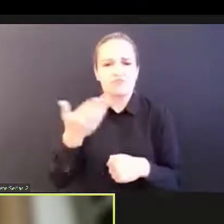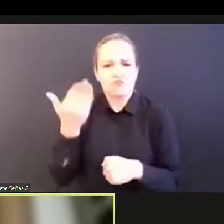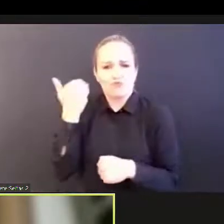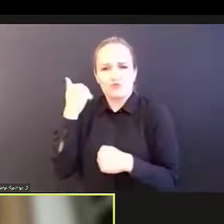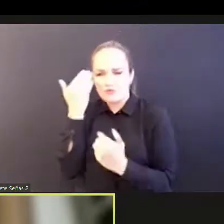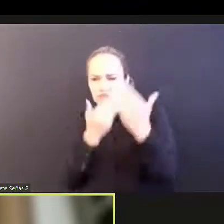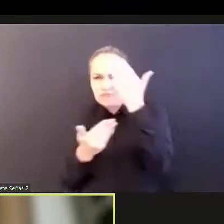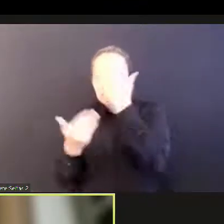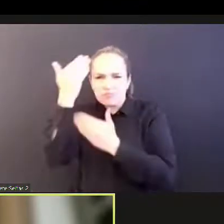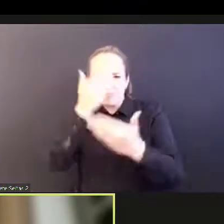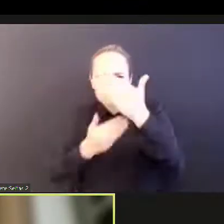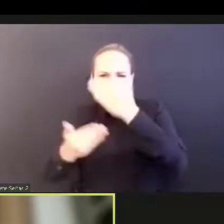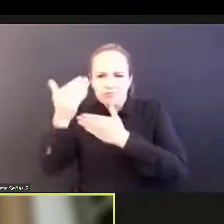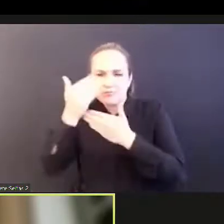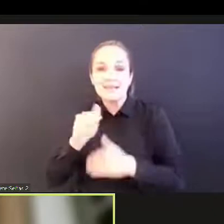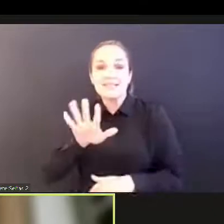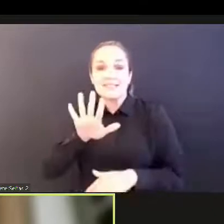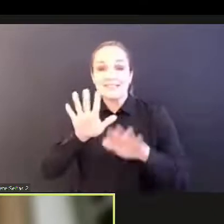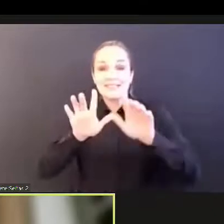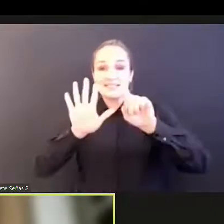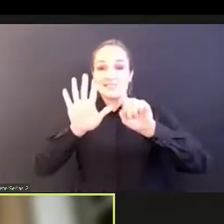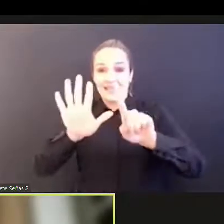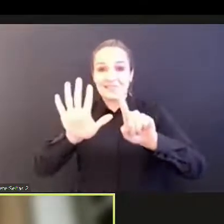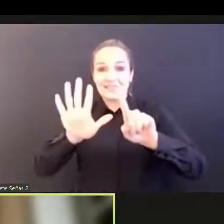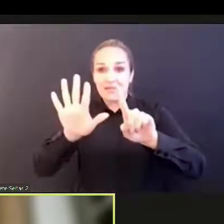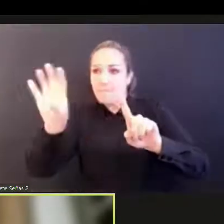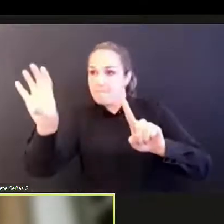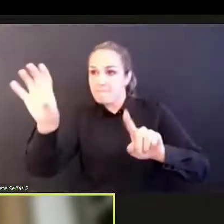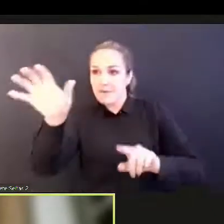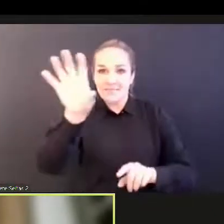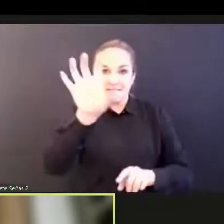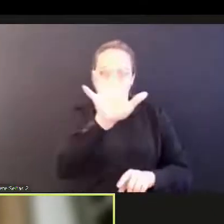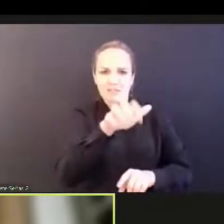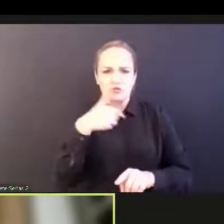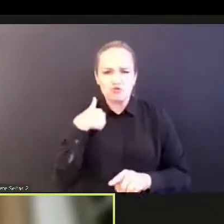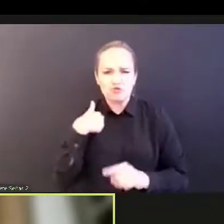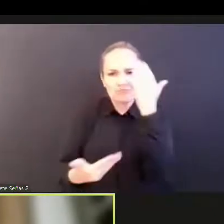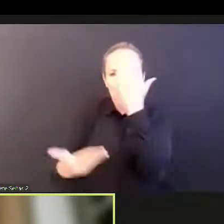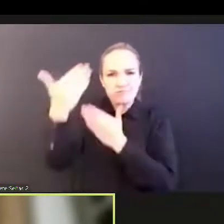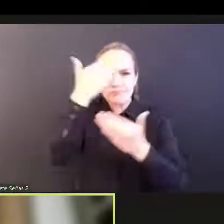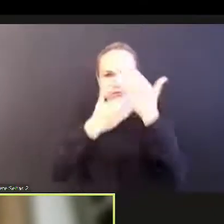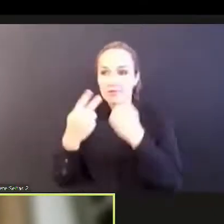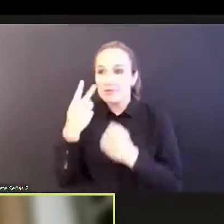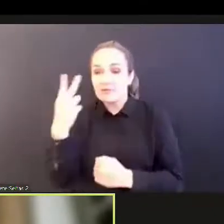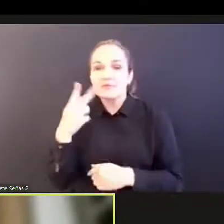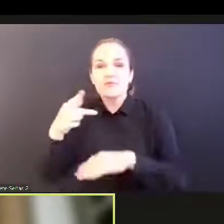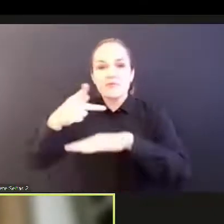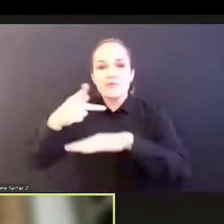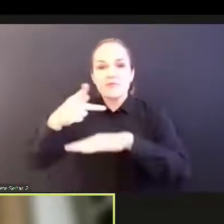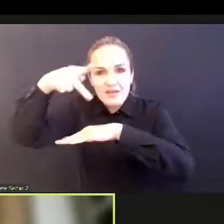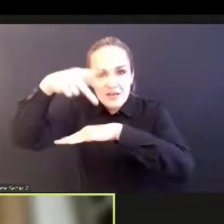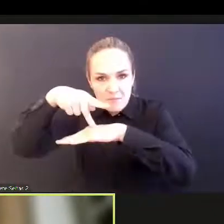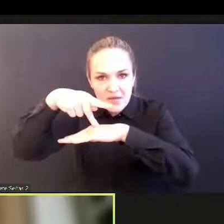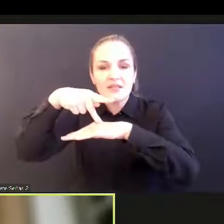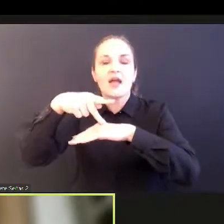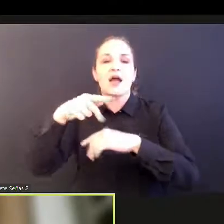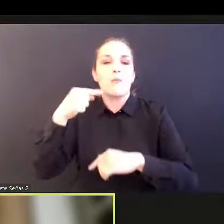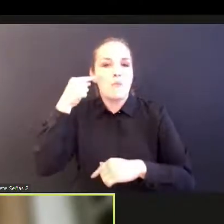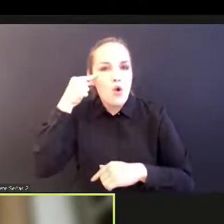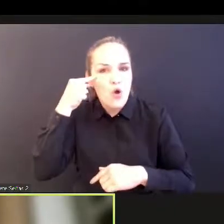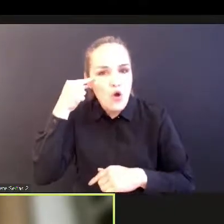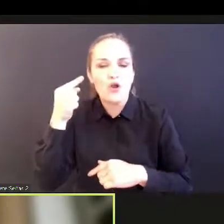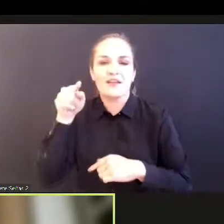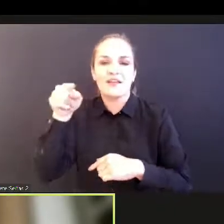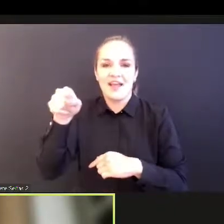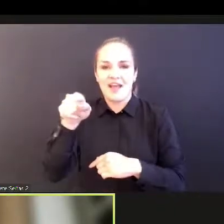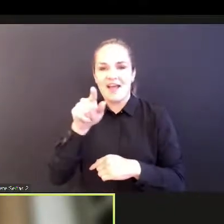which are very different. So I had India, China, Philippines, Indonesia, Mongolia, and Fiji, to kind of capture a